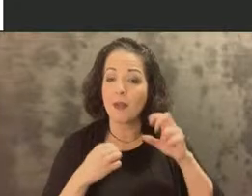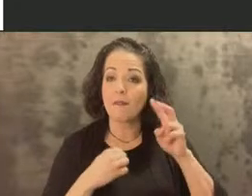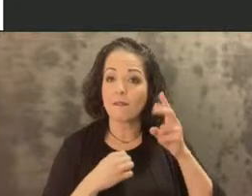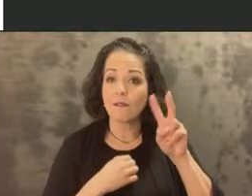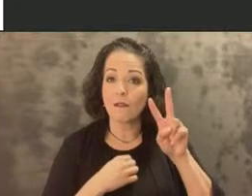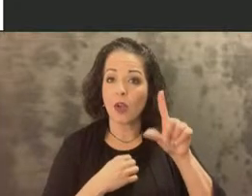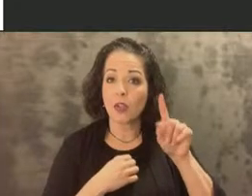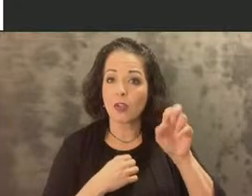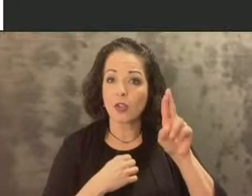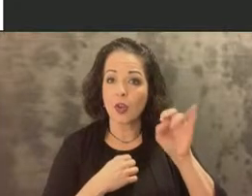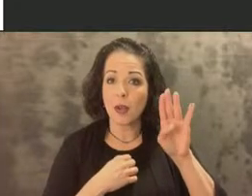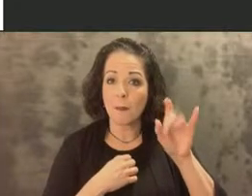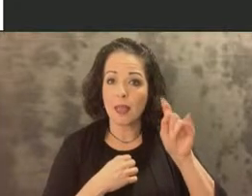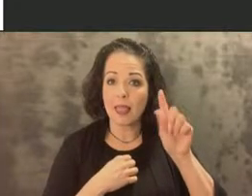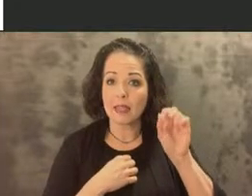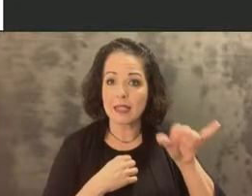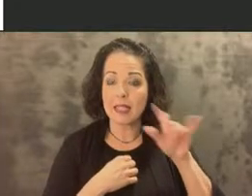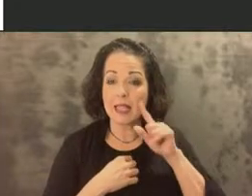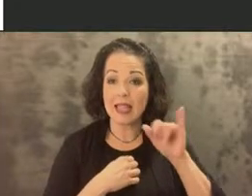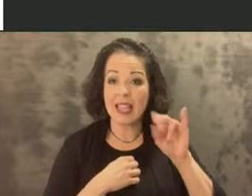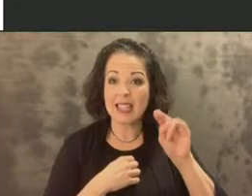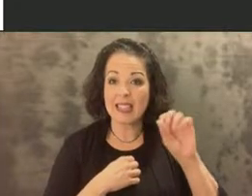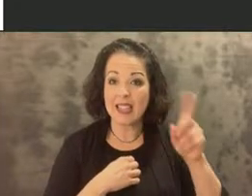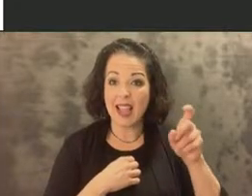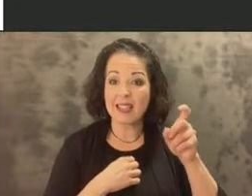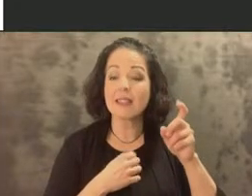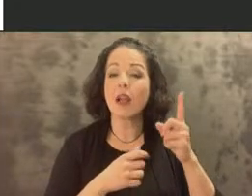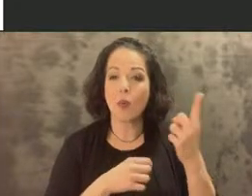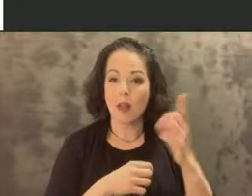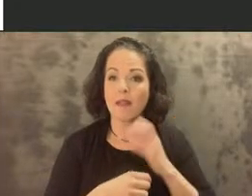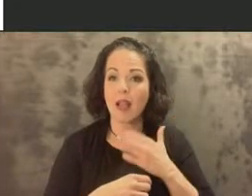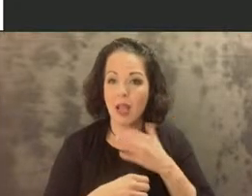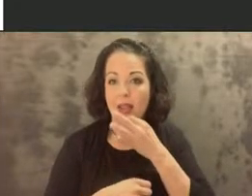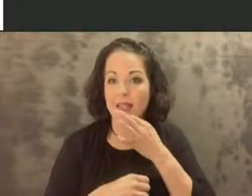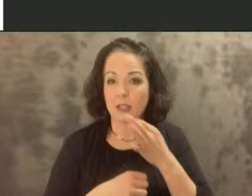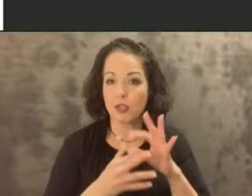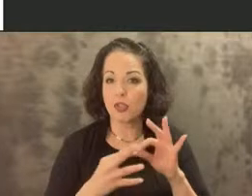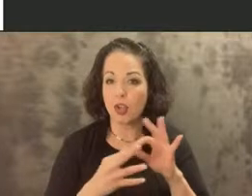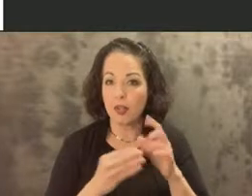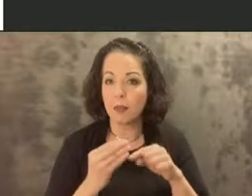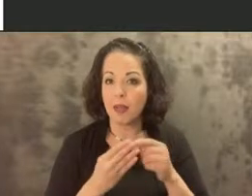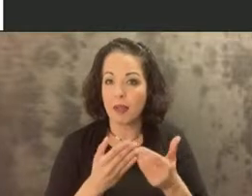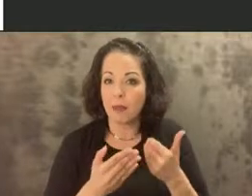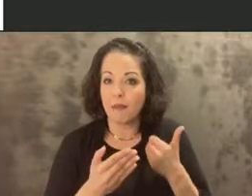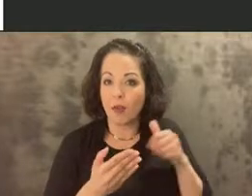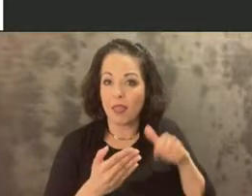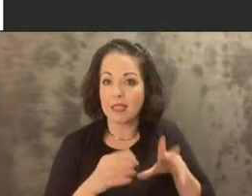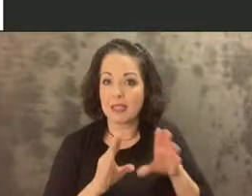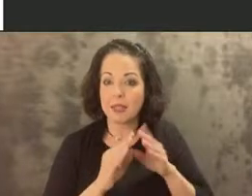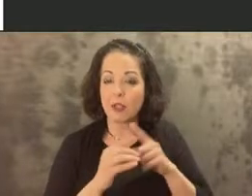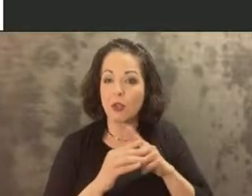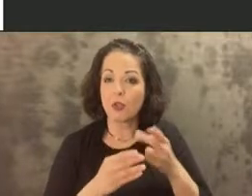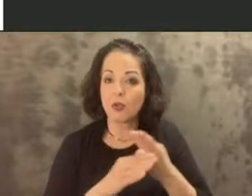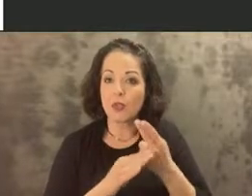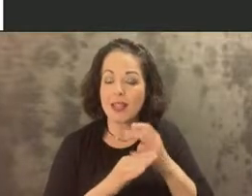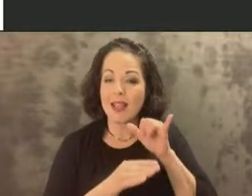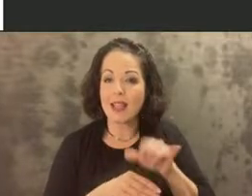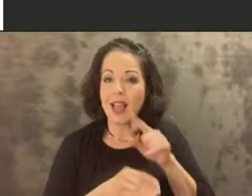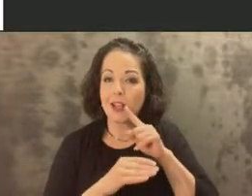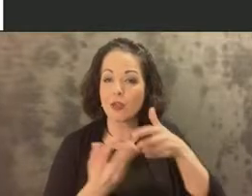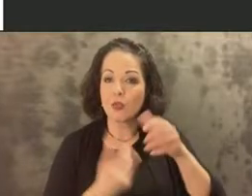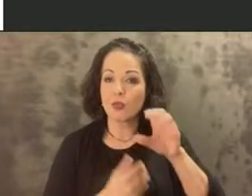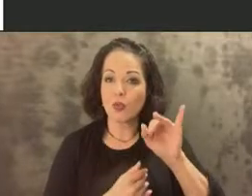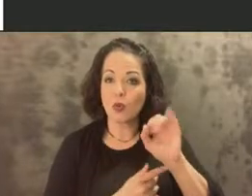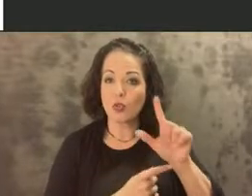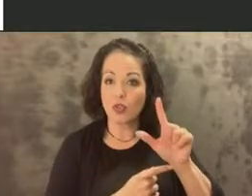I think this is one of our experts talked about during an earlier part of the meeting, using the Social Vulnerability Index